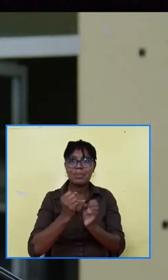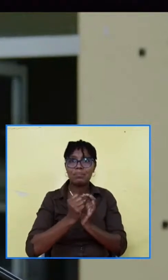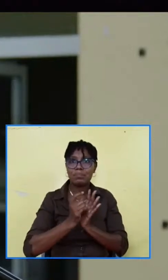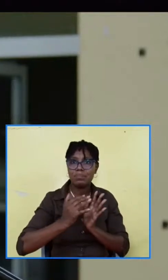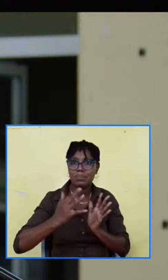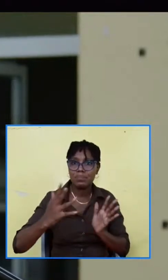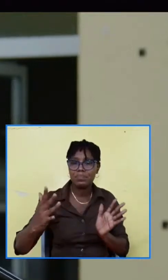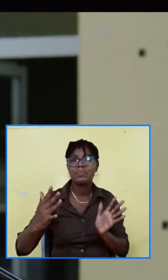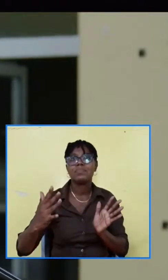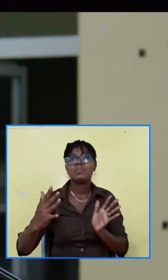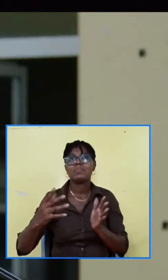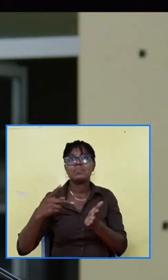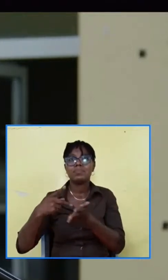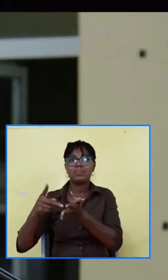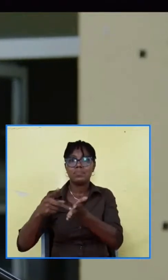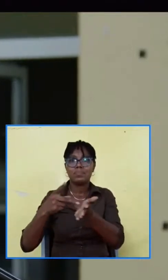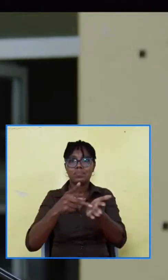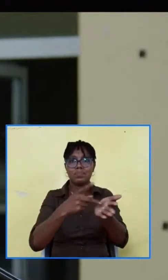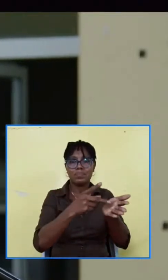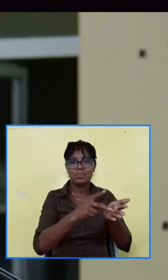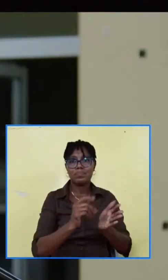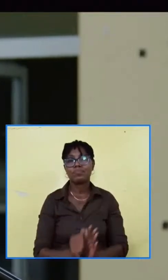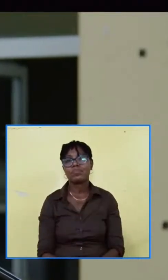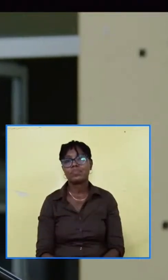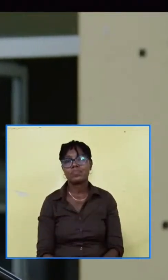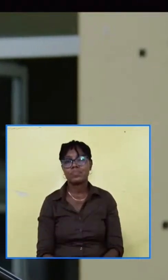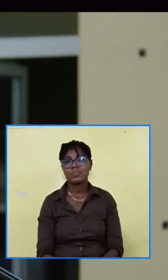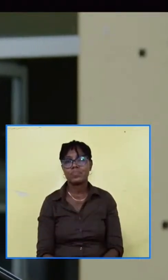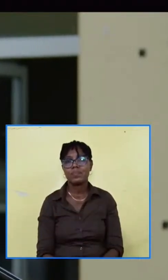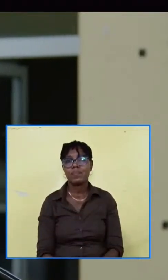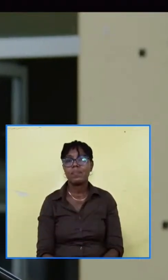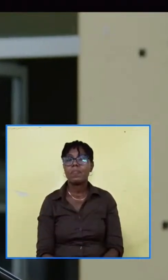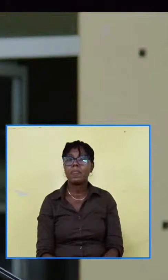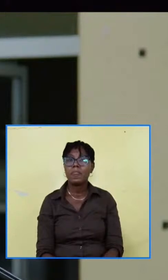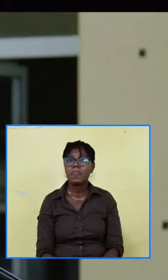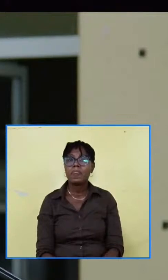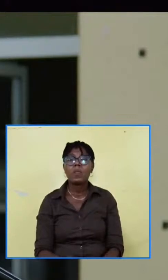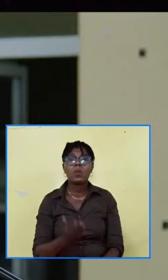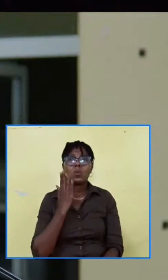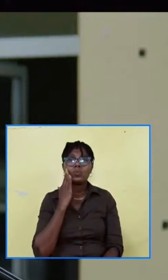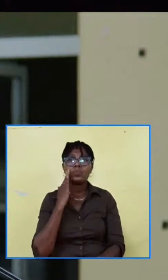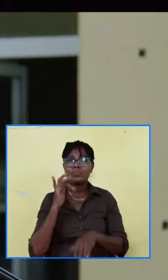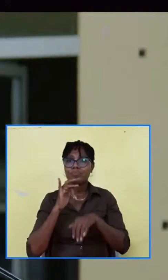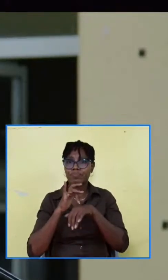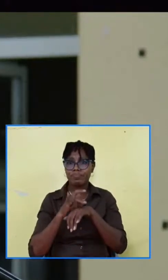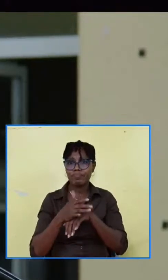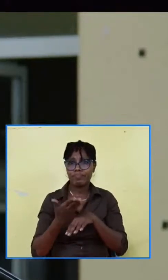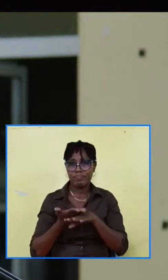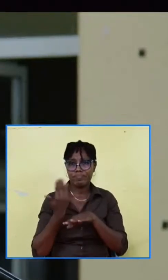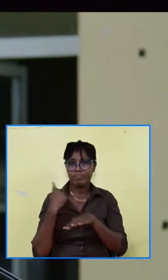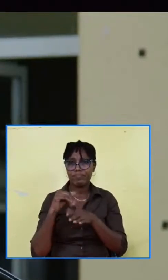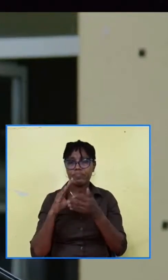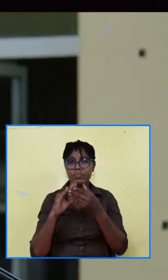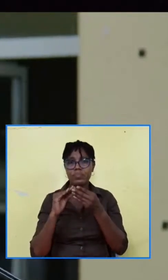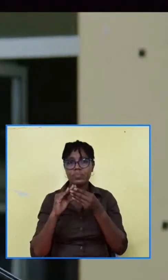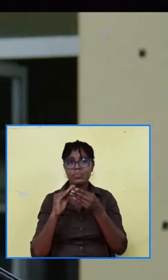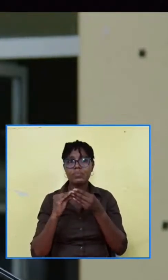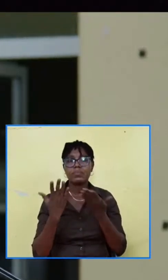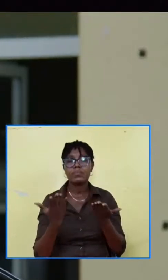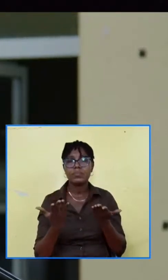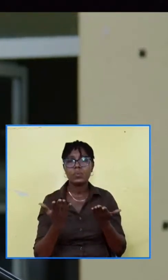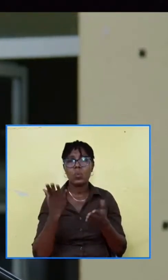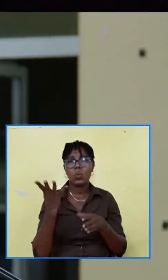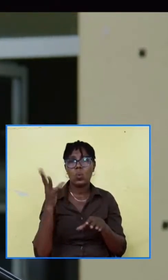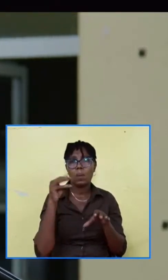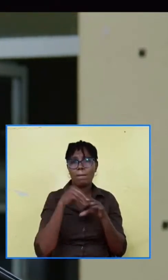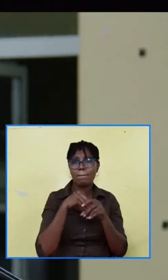happens as you, well, earlier someone asked about the strategy of the reinvesting, the investment